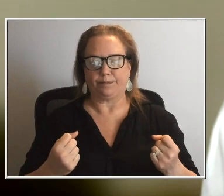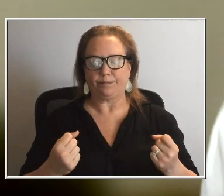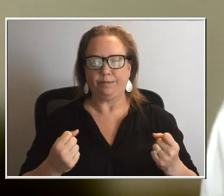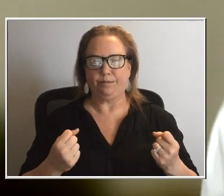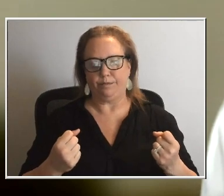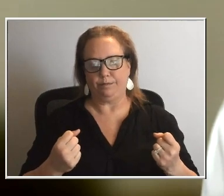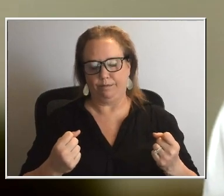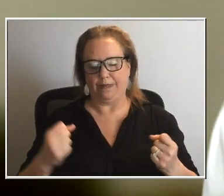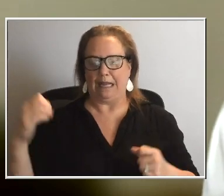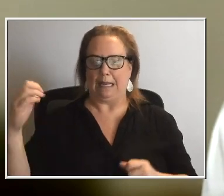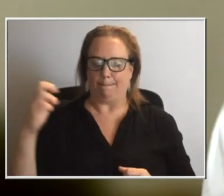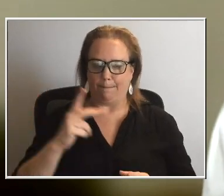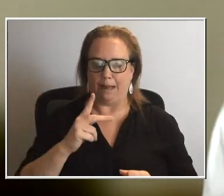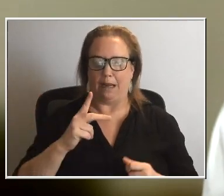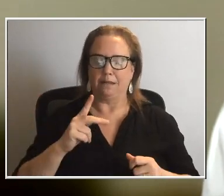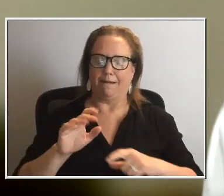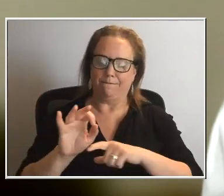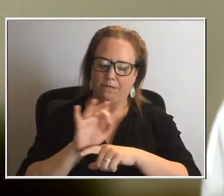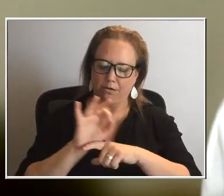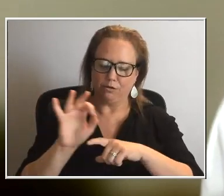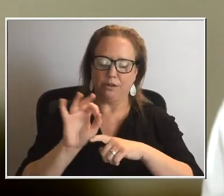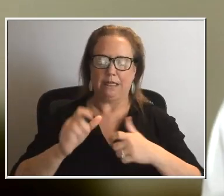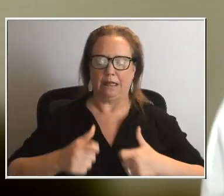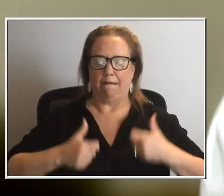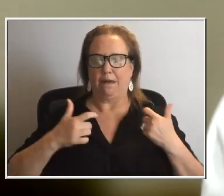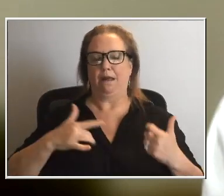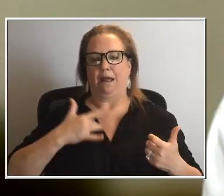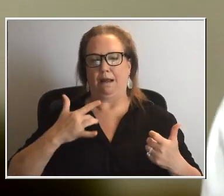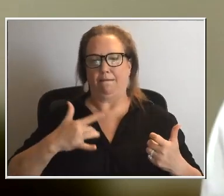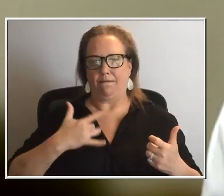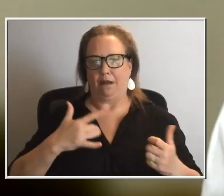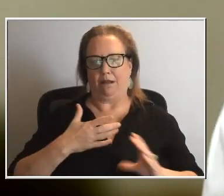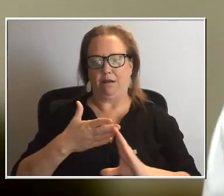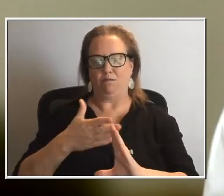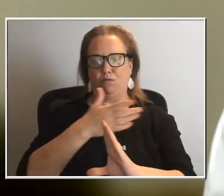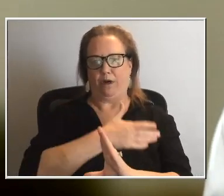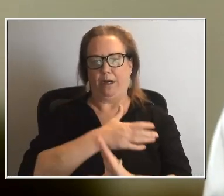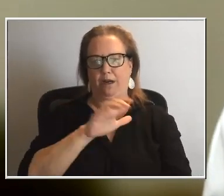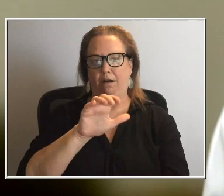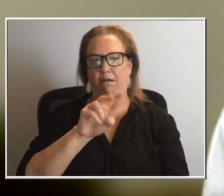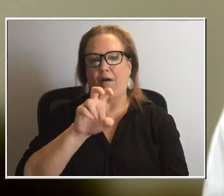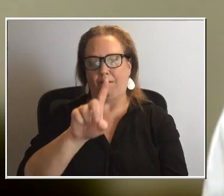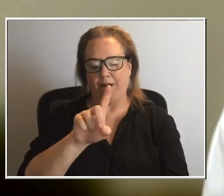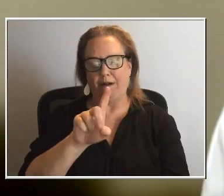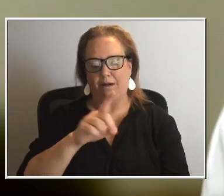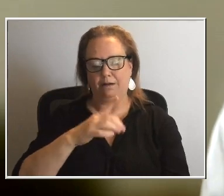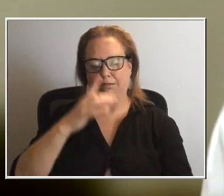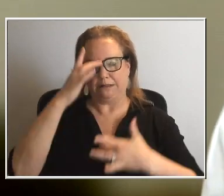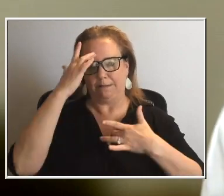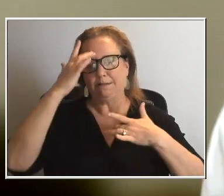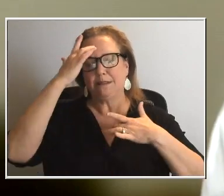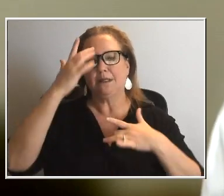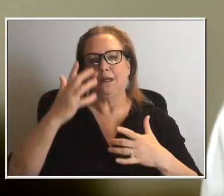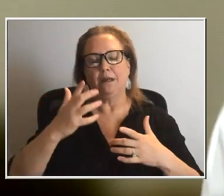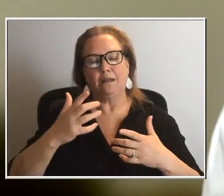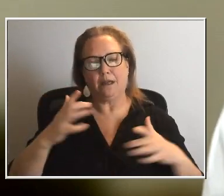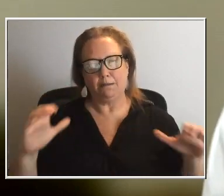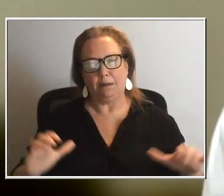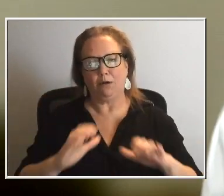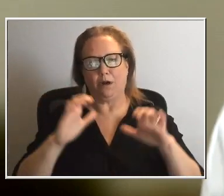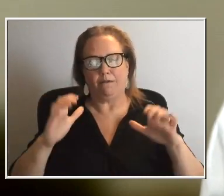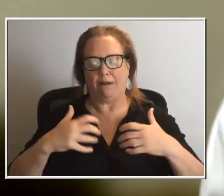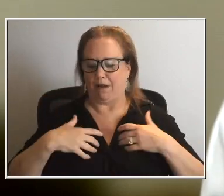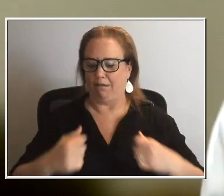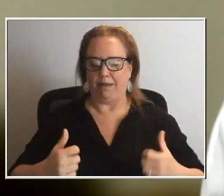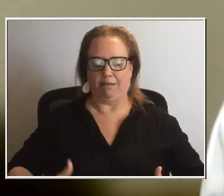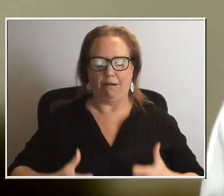and get them back to functioning and feeling like they did prior to long COVID, so that they can be productive and have healthy lives